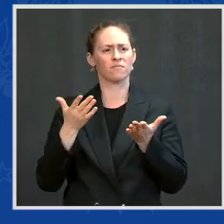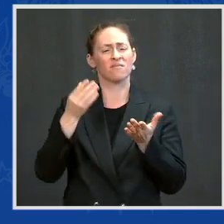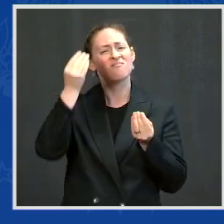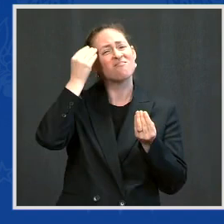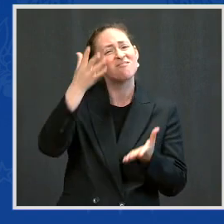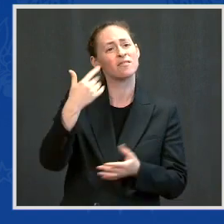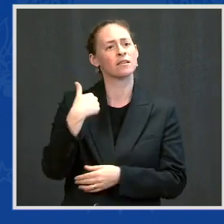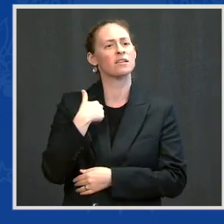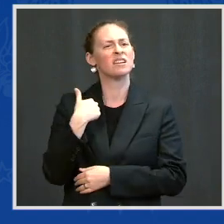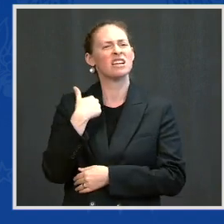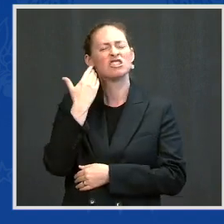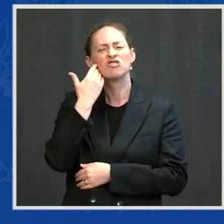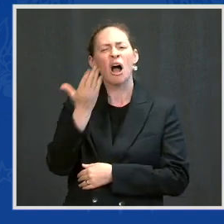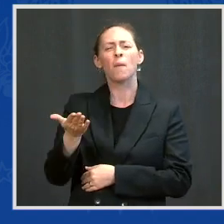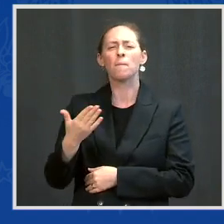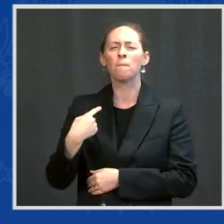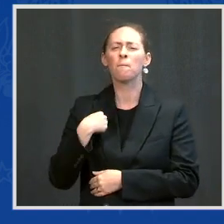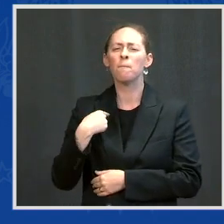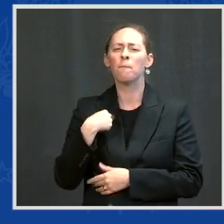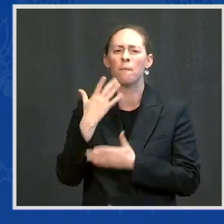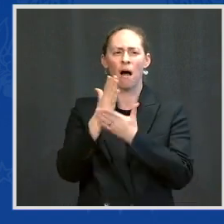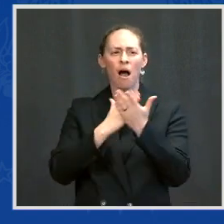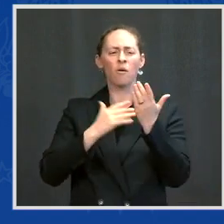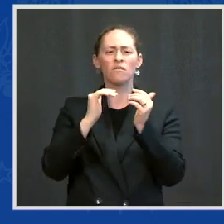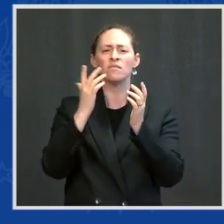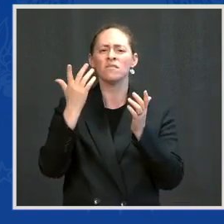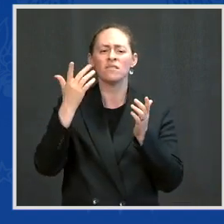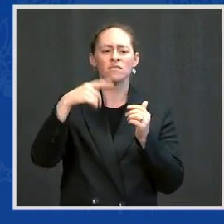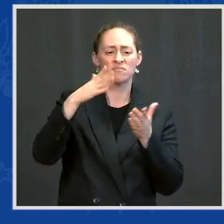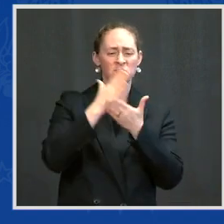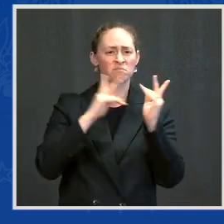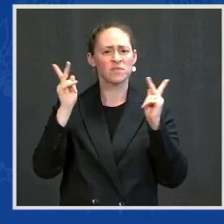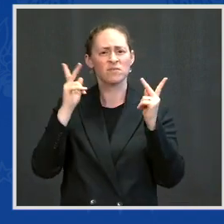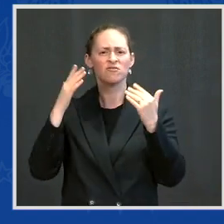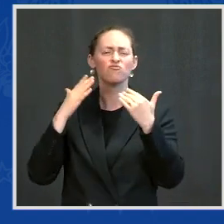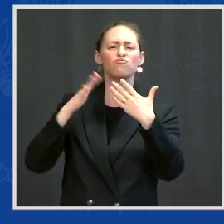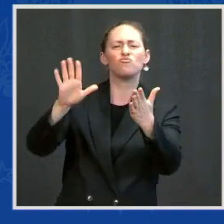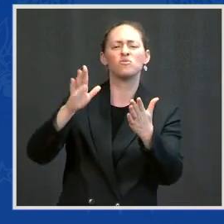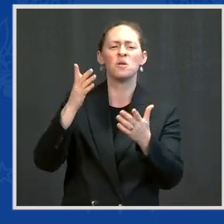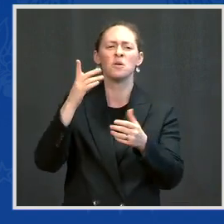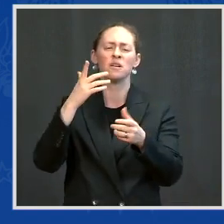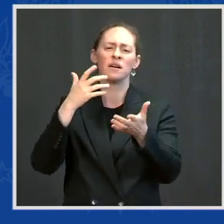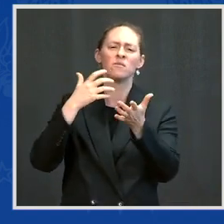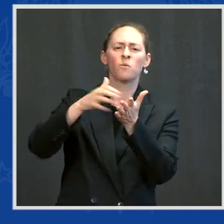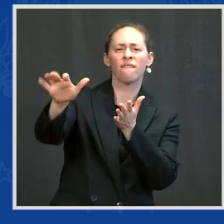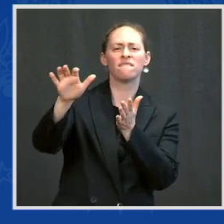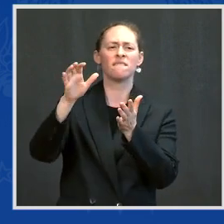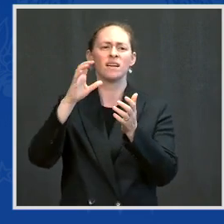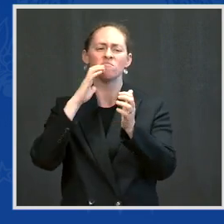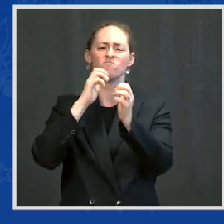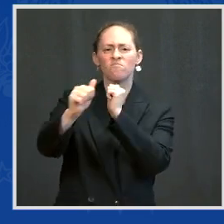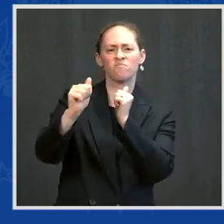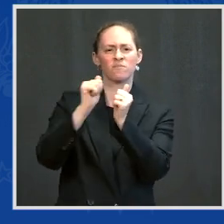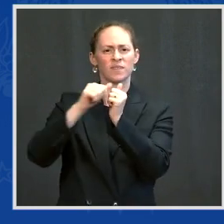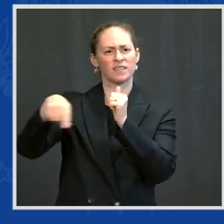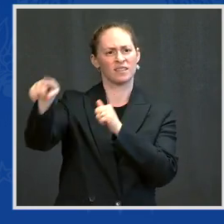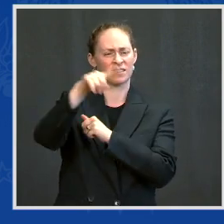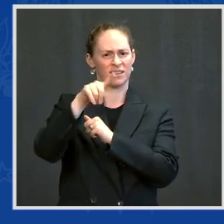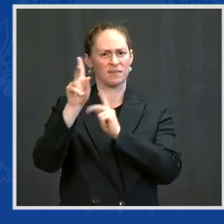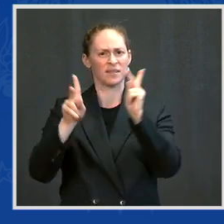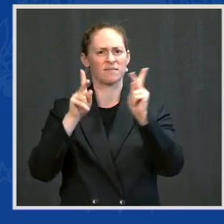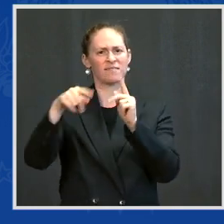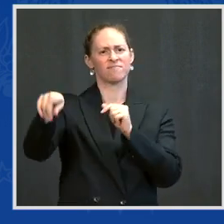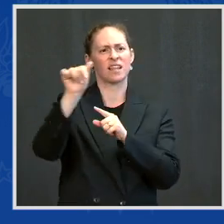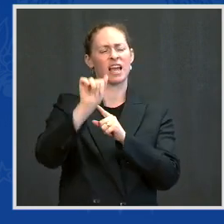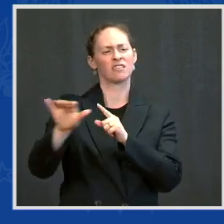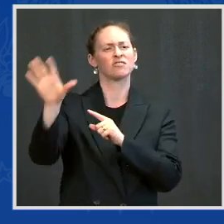way some Americans have responded. And there's a long history in this country of contributions of Asian Americans